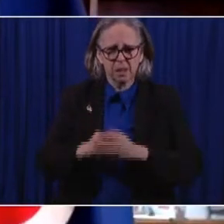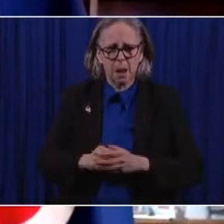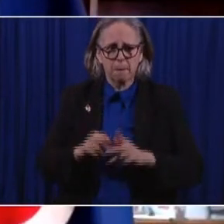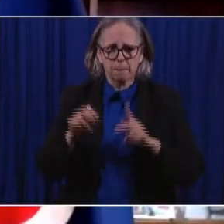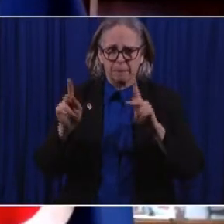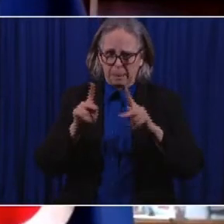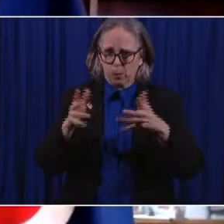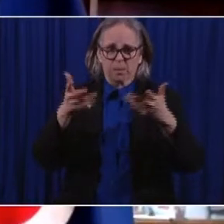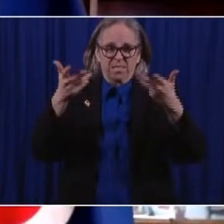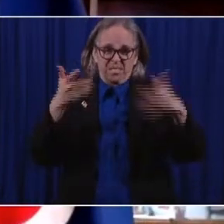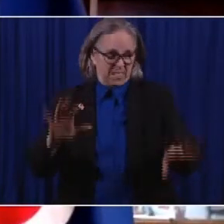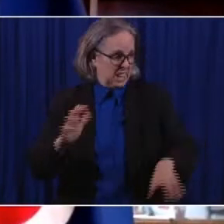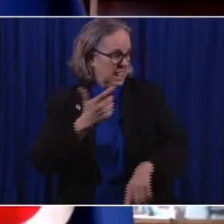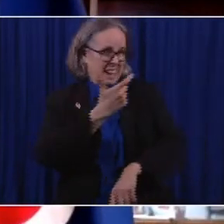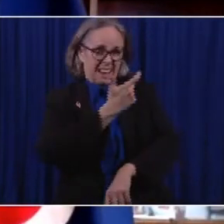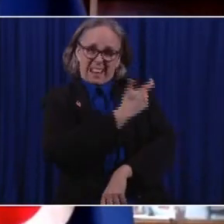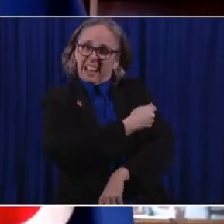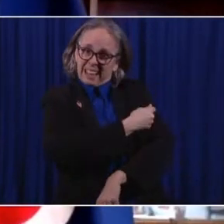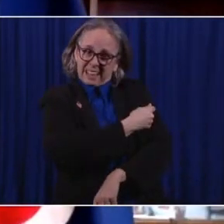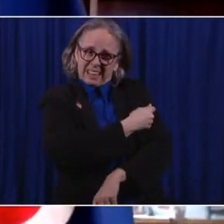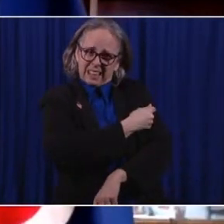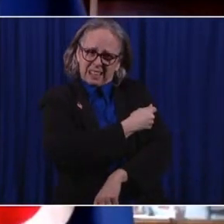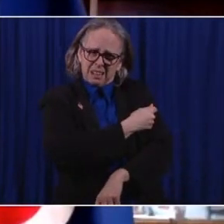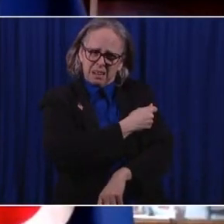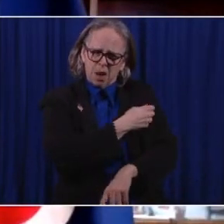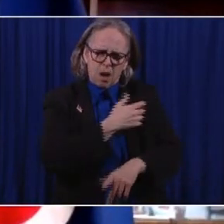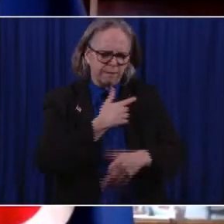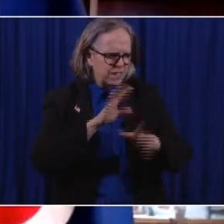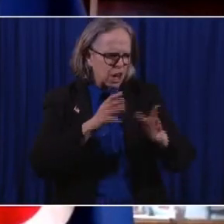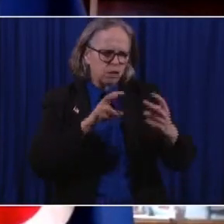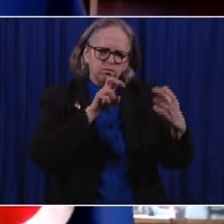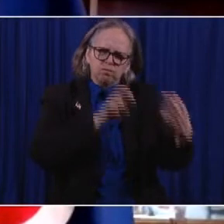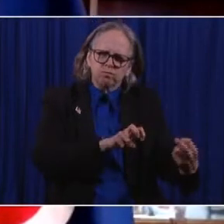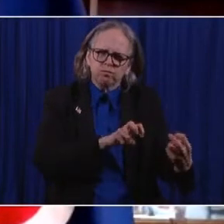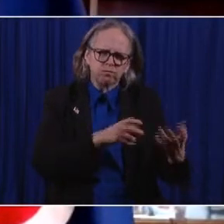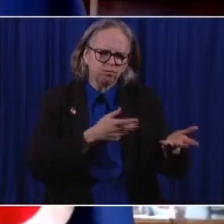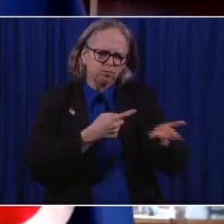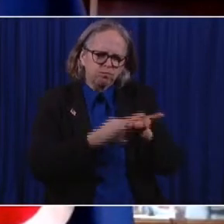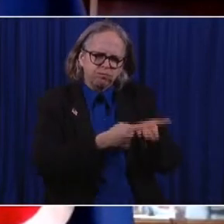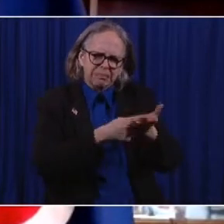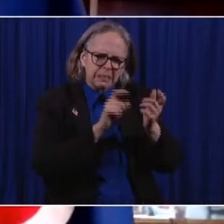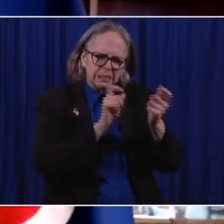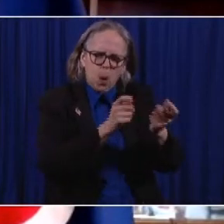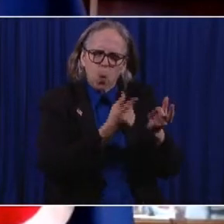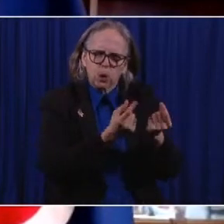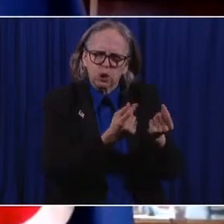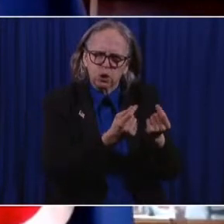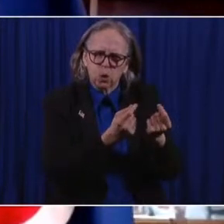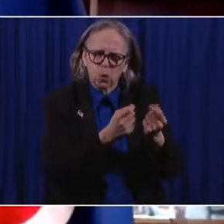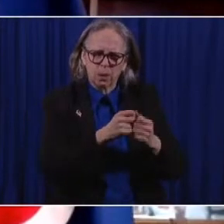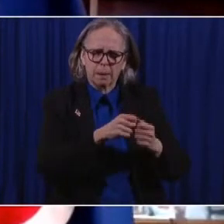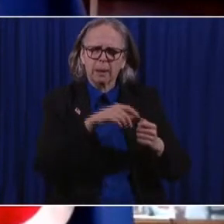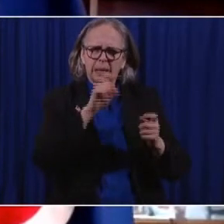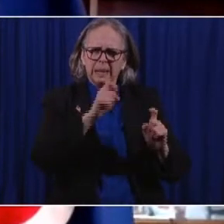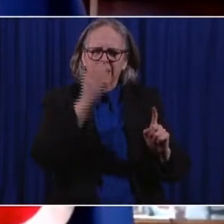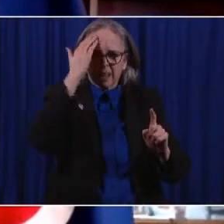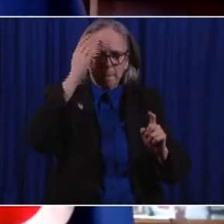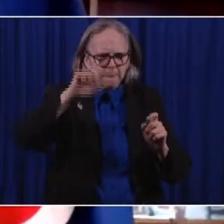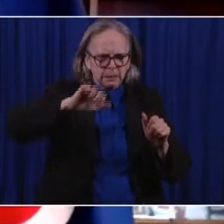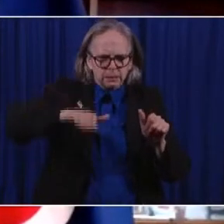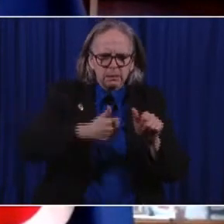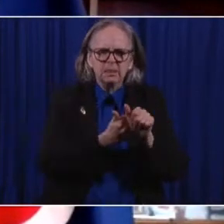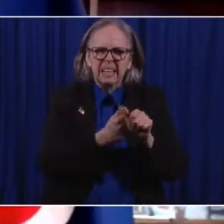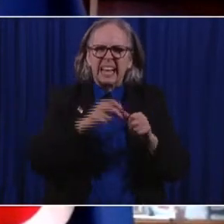these providers, exactly what they're supposed to do, that they're supposed to have a contingency plan. It says right at the top, ensuring